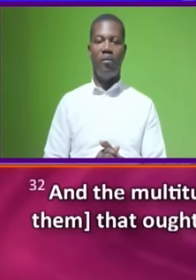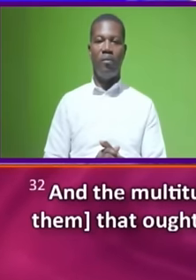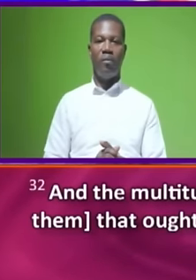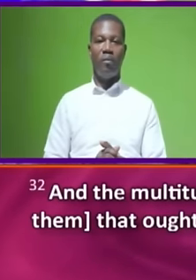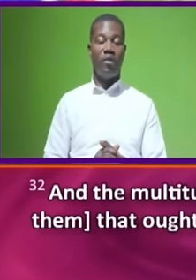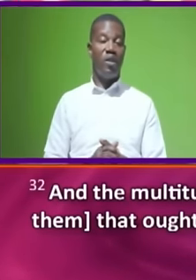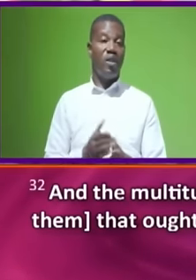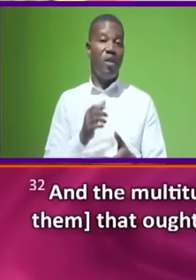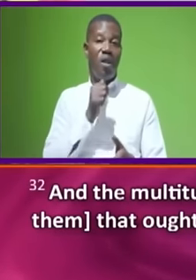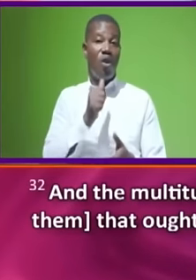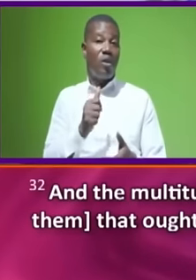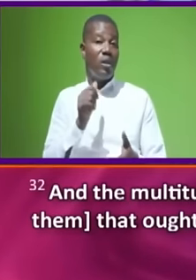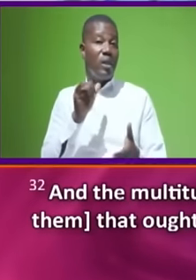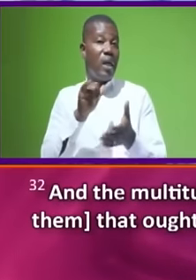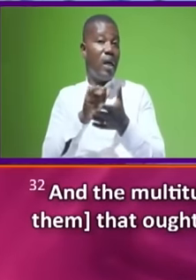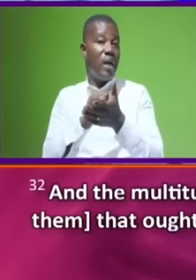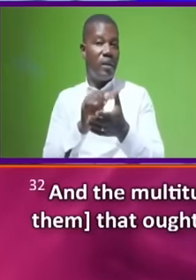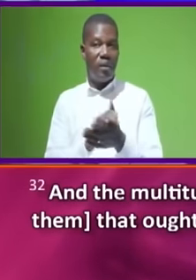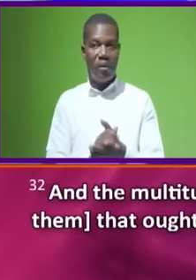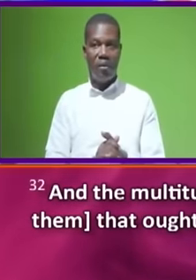Other than that.